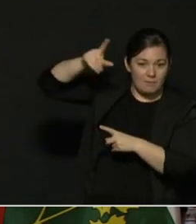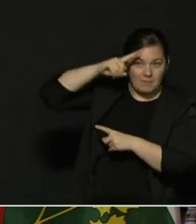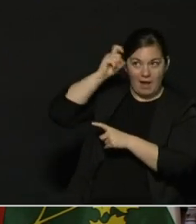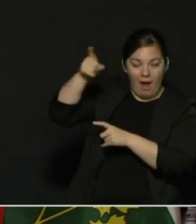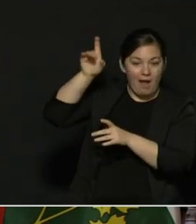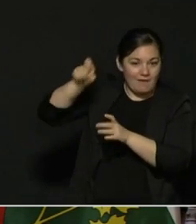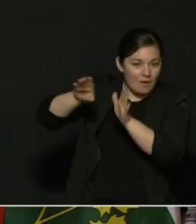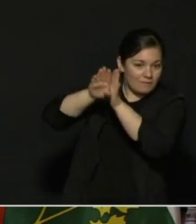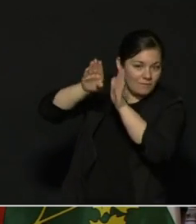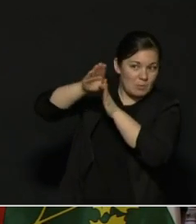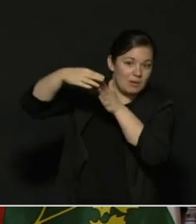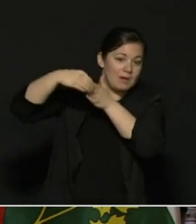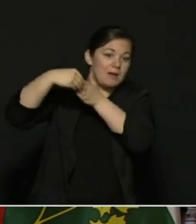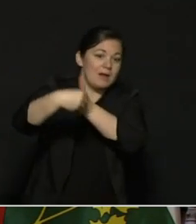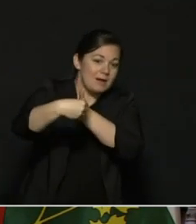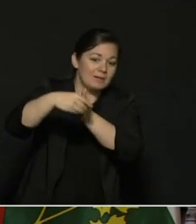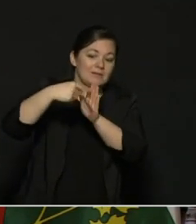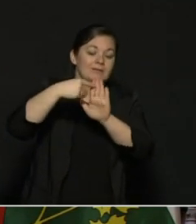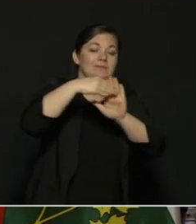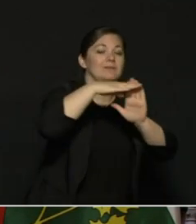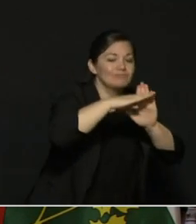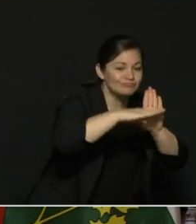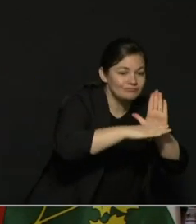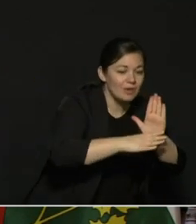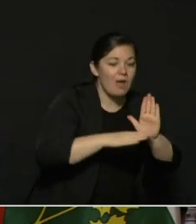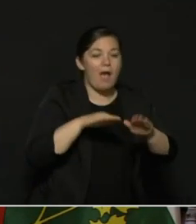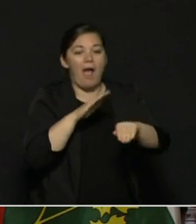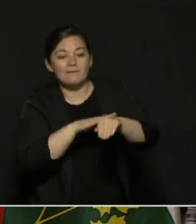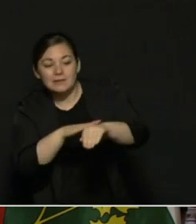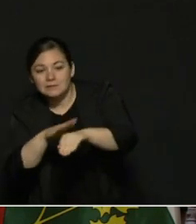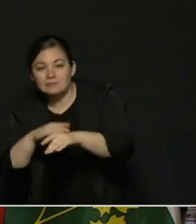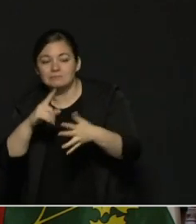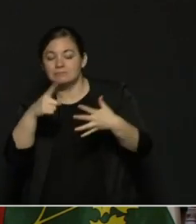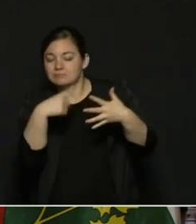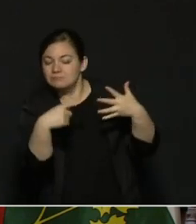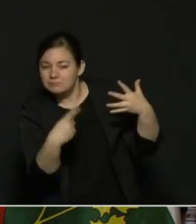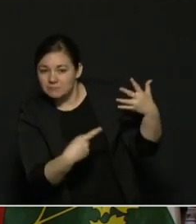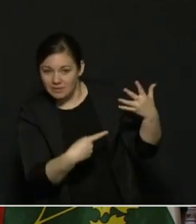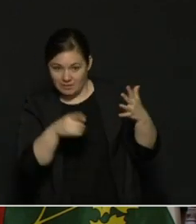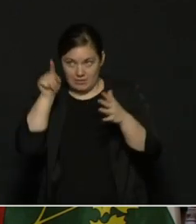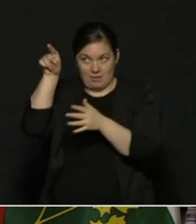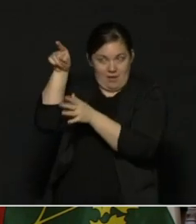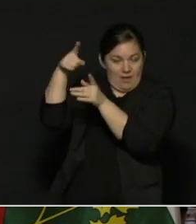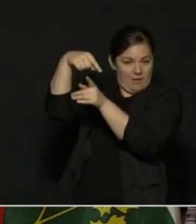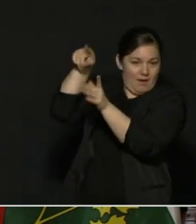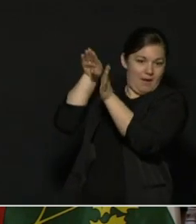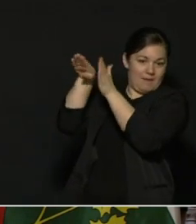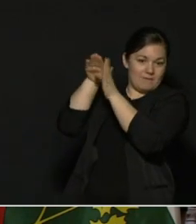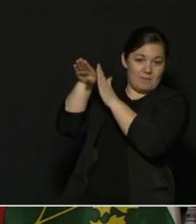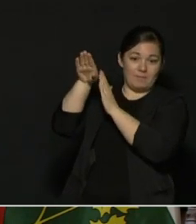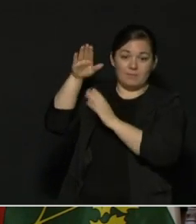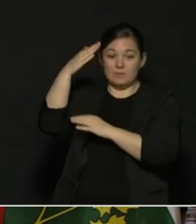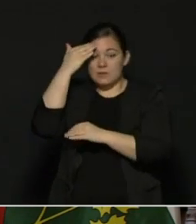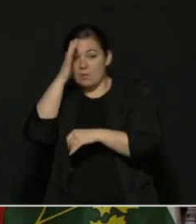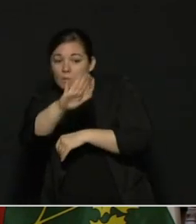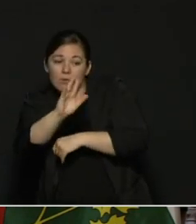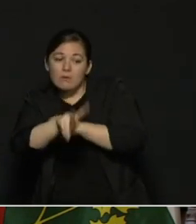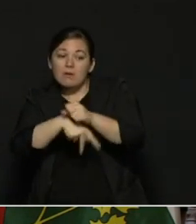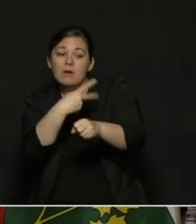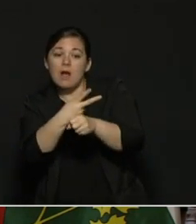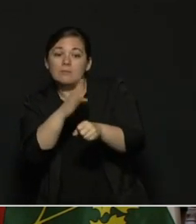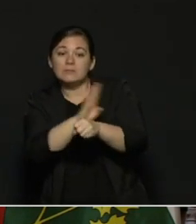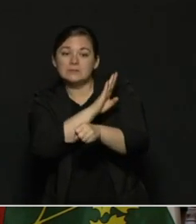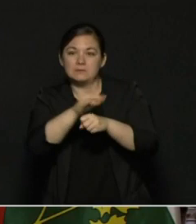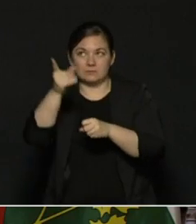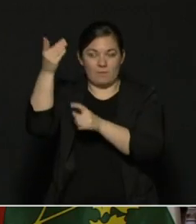come out before you even allow that to happen if you were going to do that, and to continue to help and assist on what the